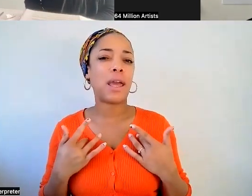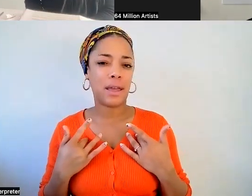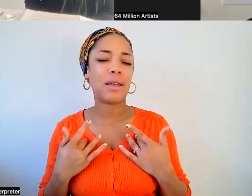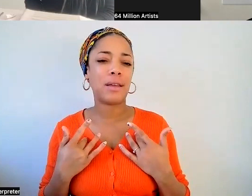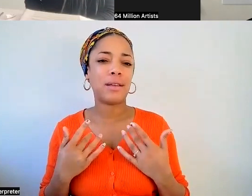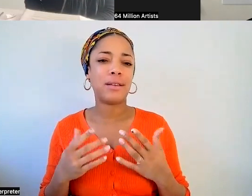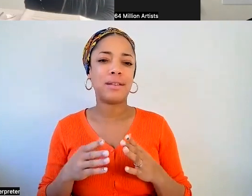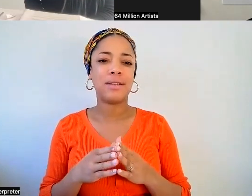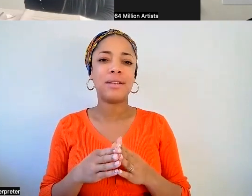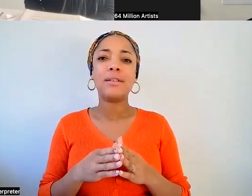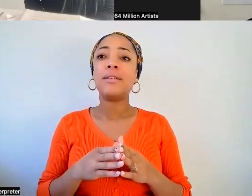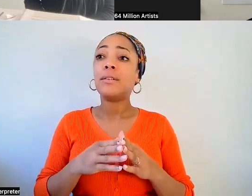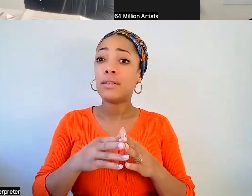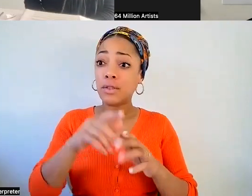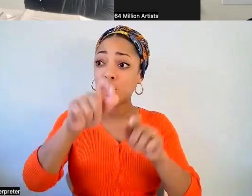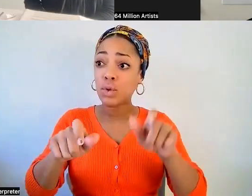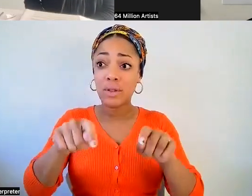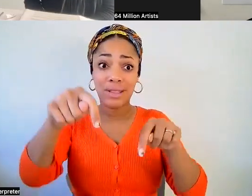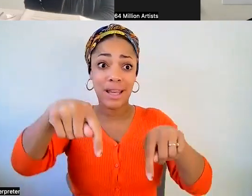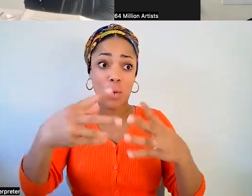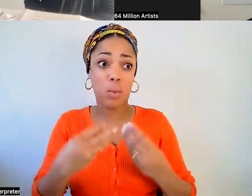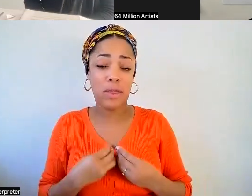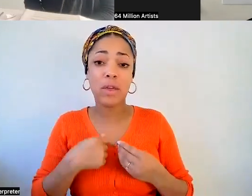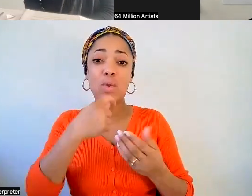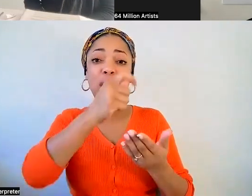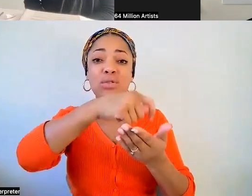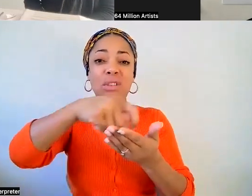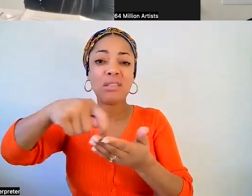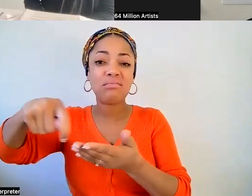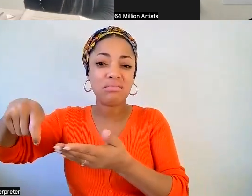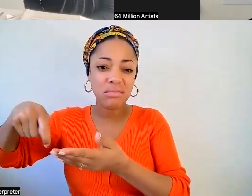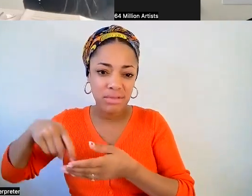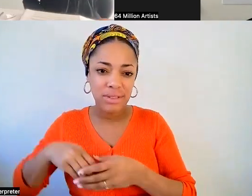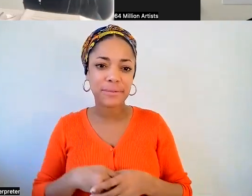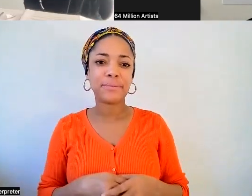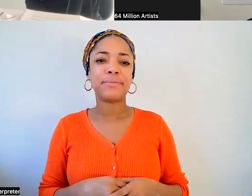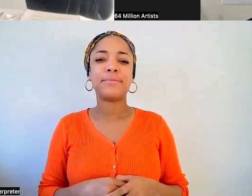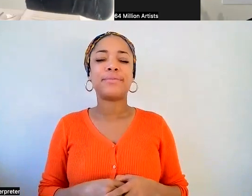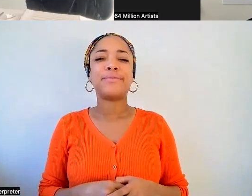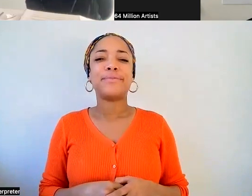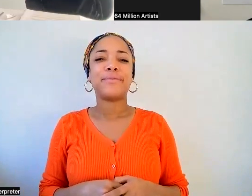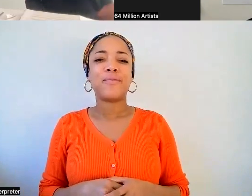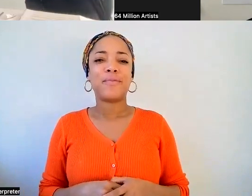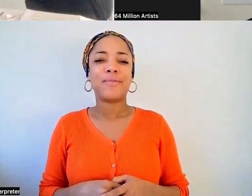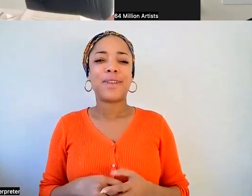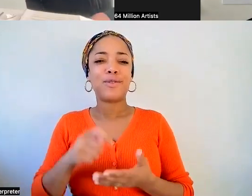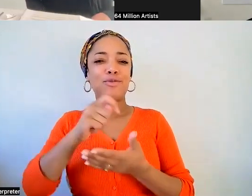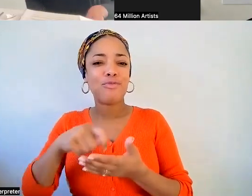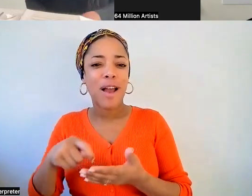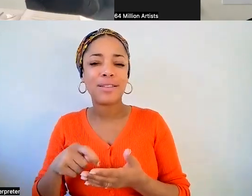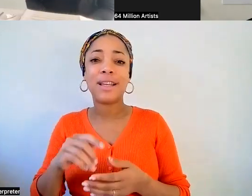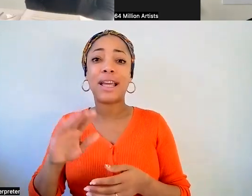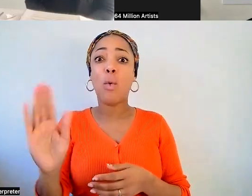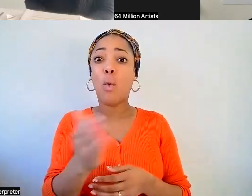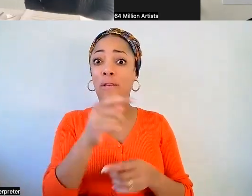folks here at Thomas Tallis, while I'm speaking, you just scribble away. It's not one of those days where you mustn't write while I'm talking. You write away. And again, all of you